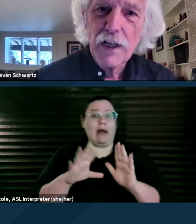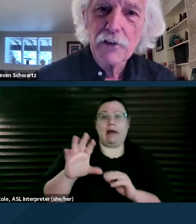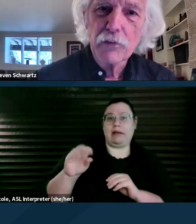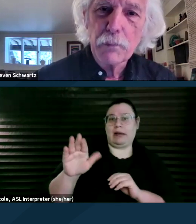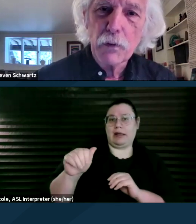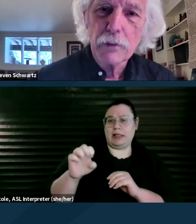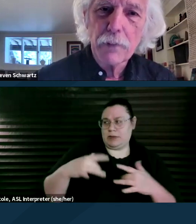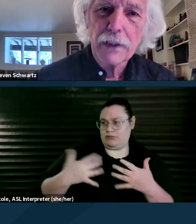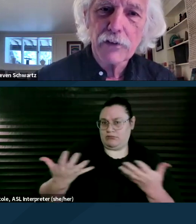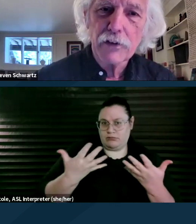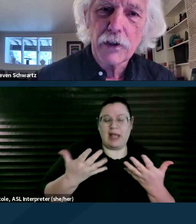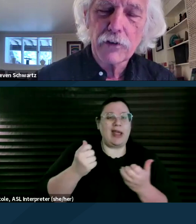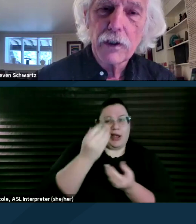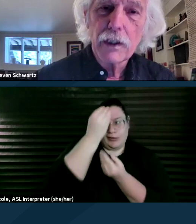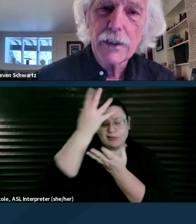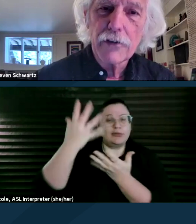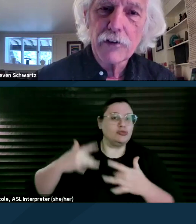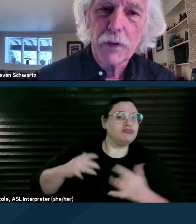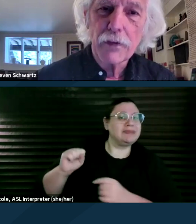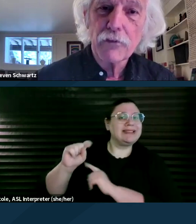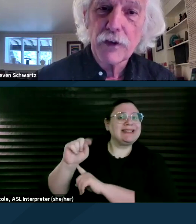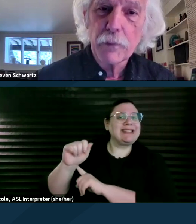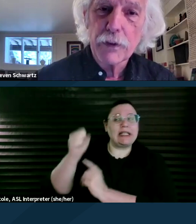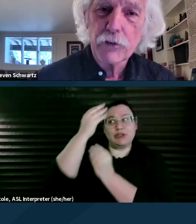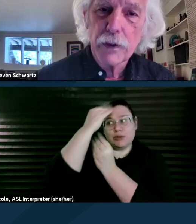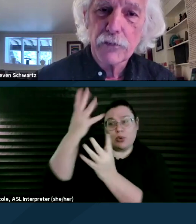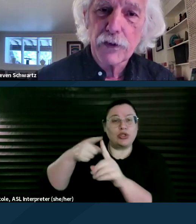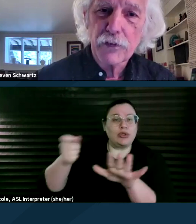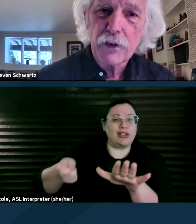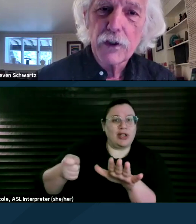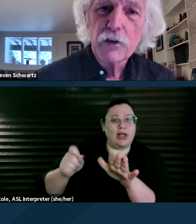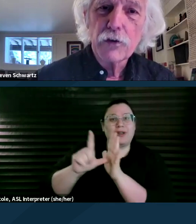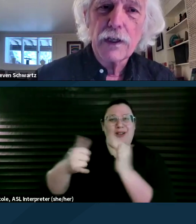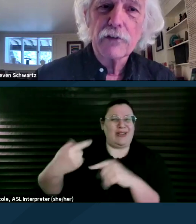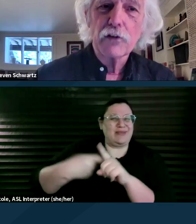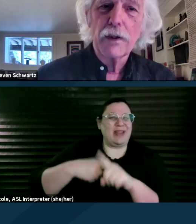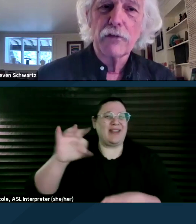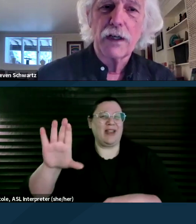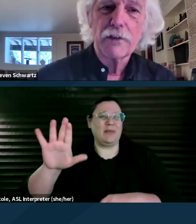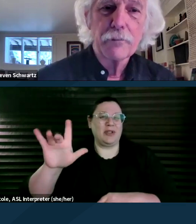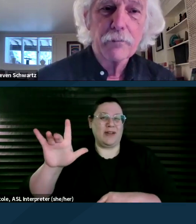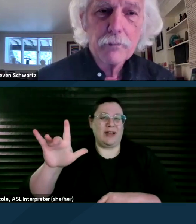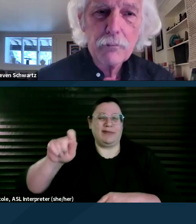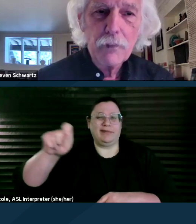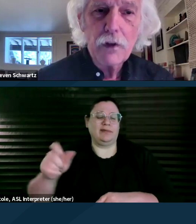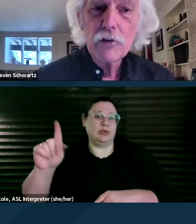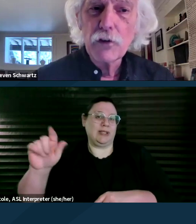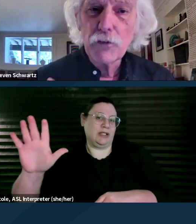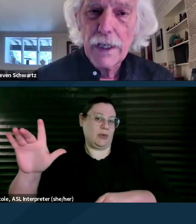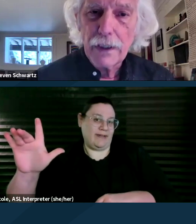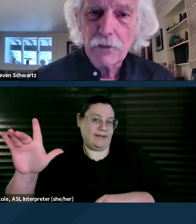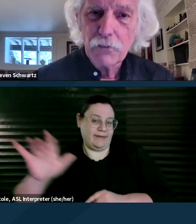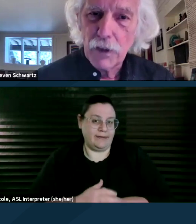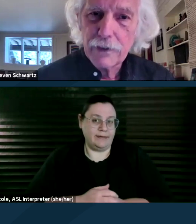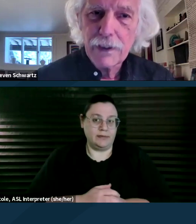issue a status report back to the judge later this month, February 25th, 2025. So